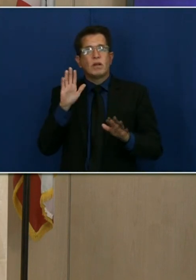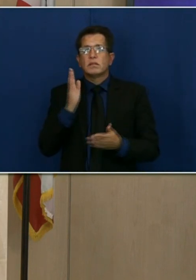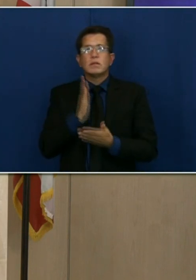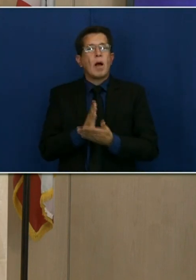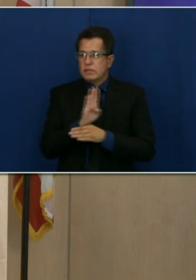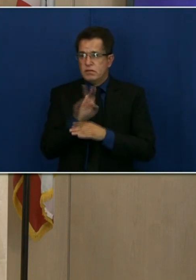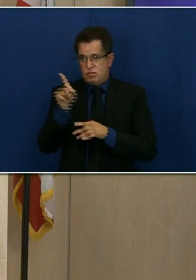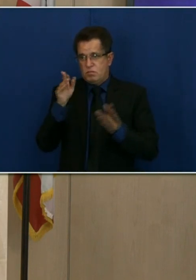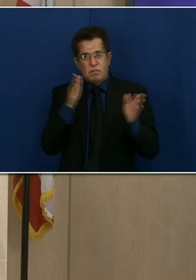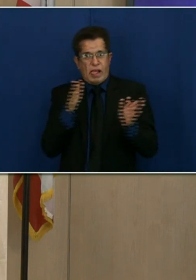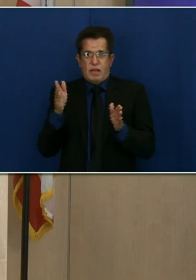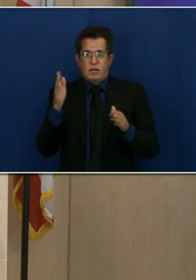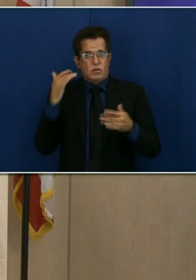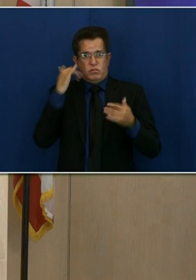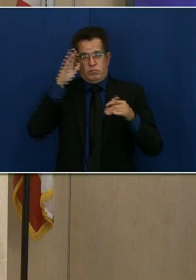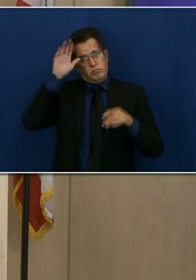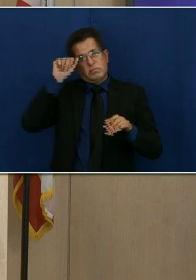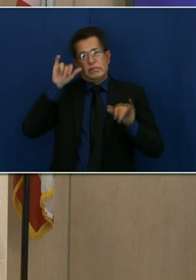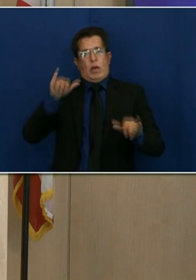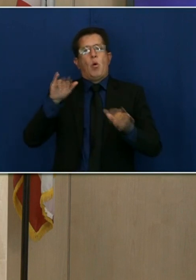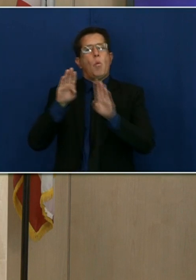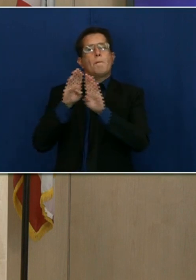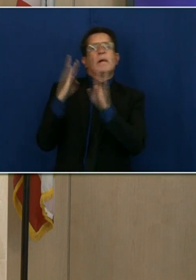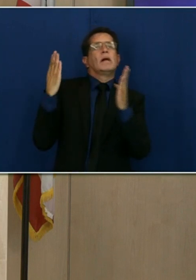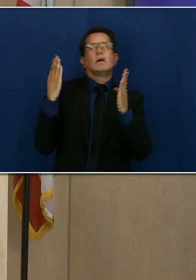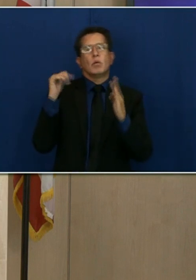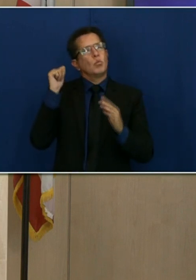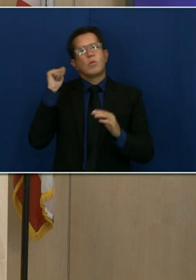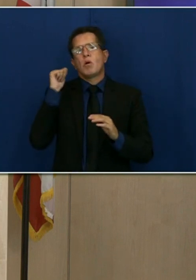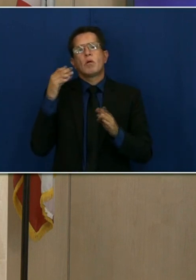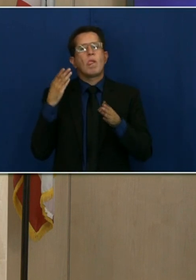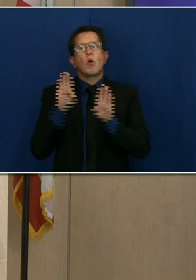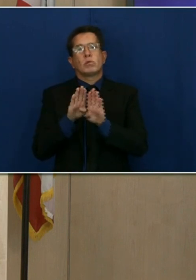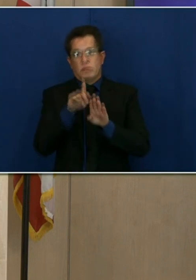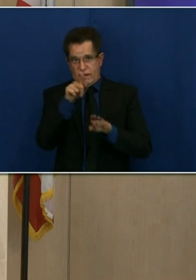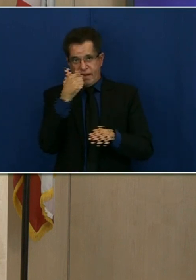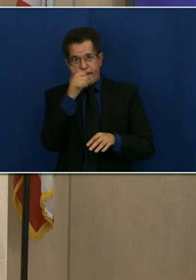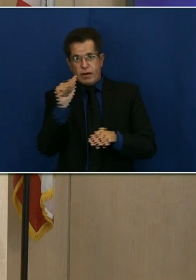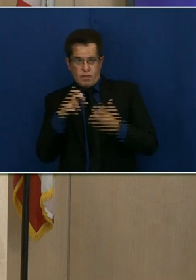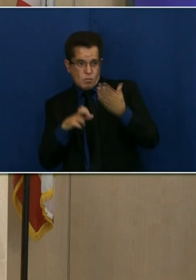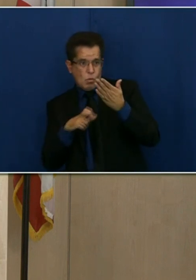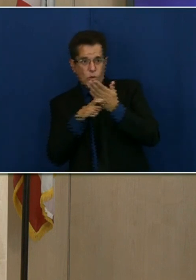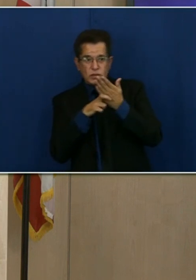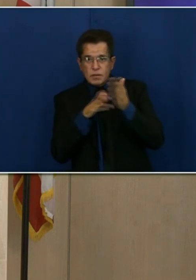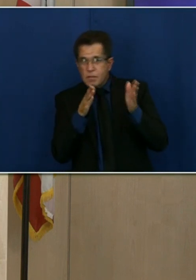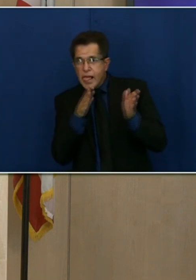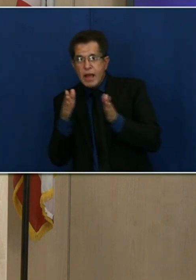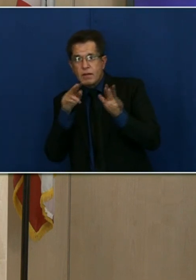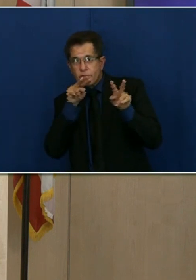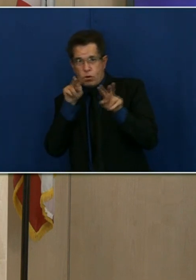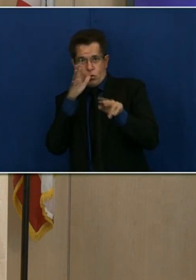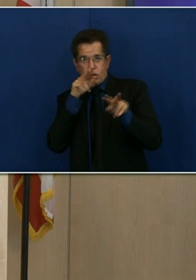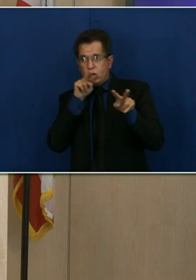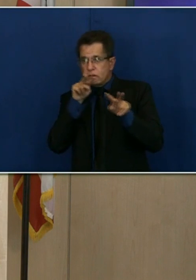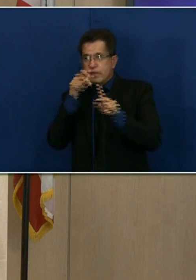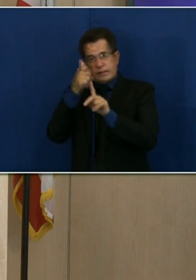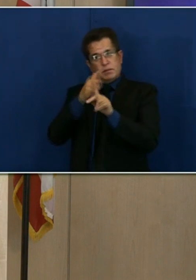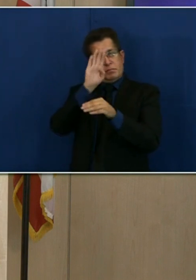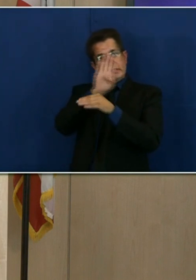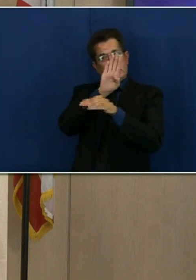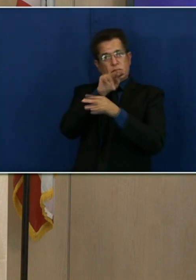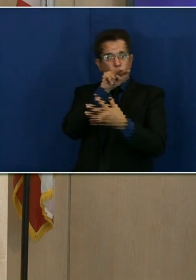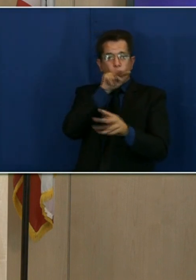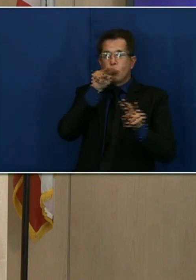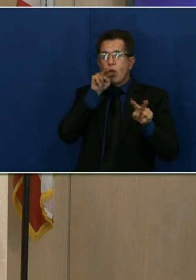and they're maybe not to. And so I wonder, do you have an enforcement plan that would go business to business or something and